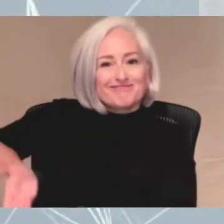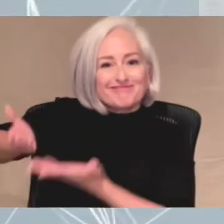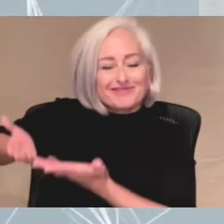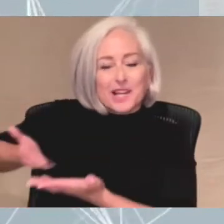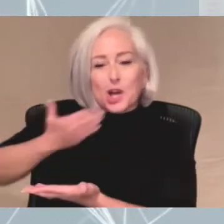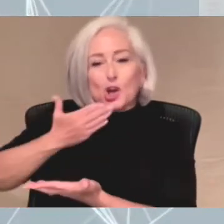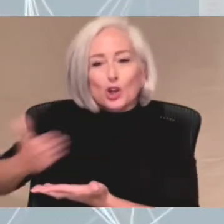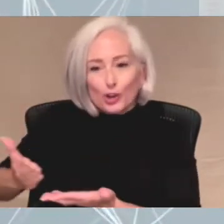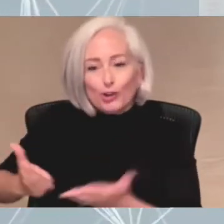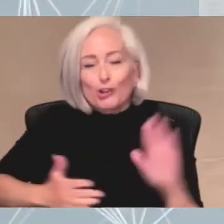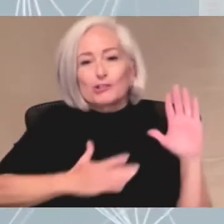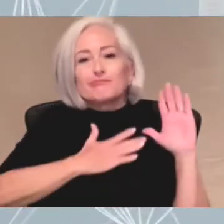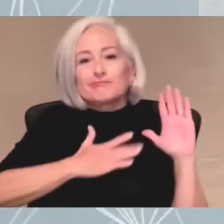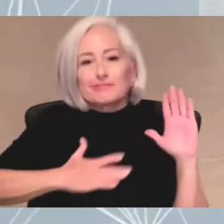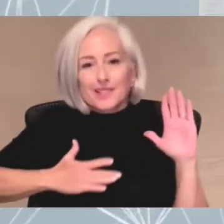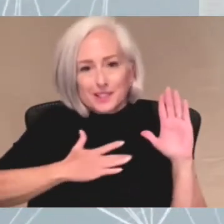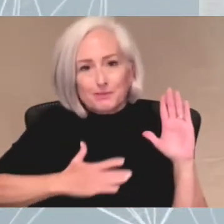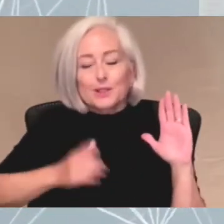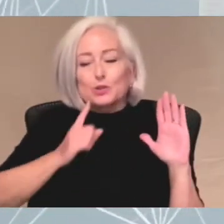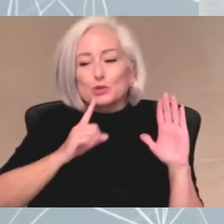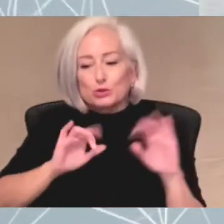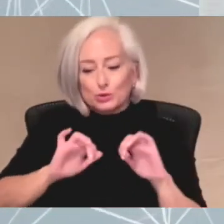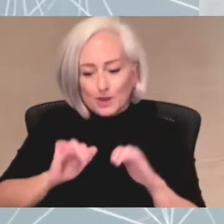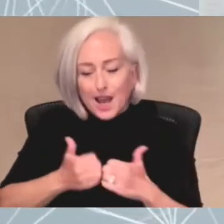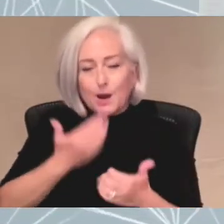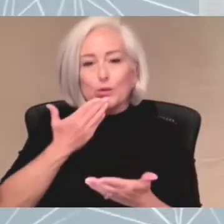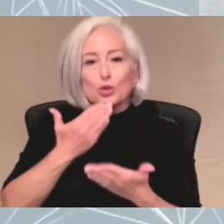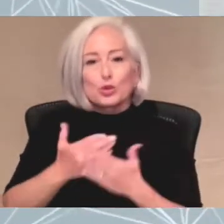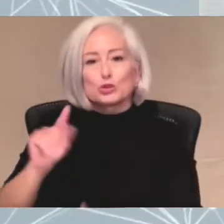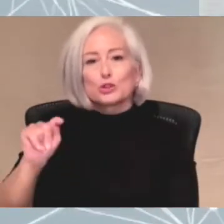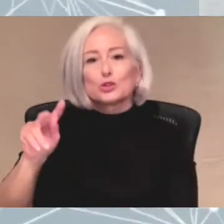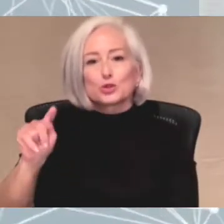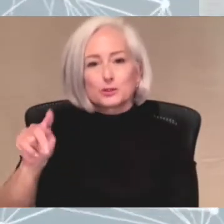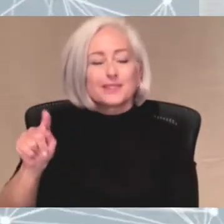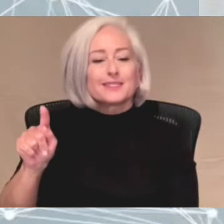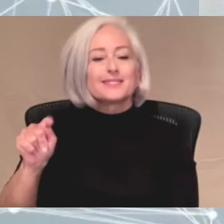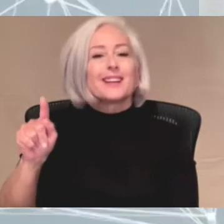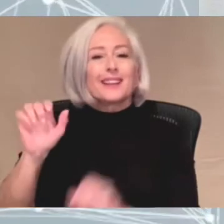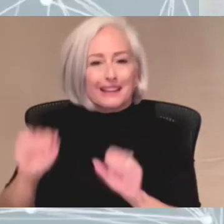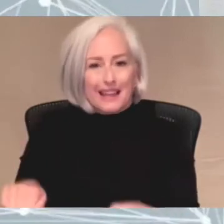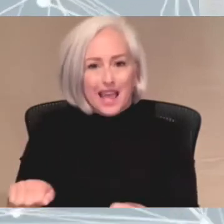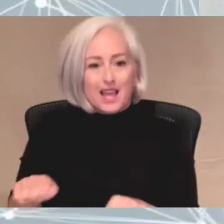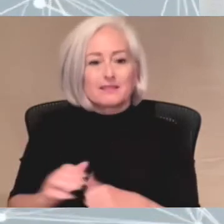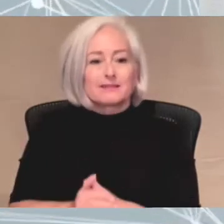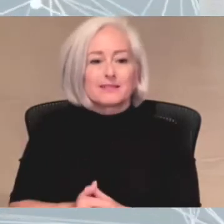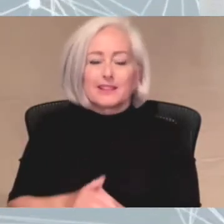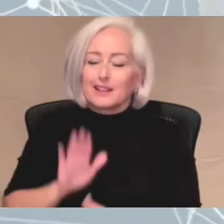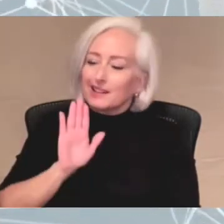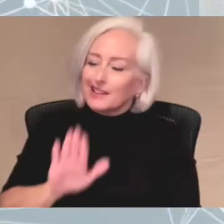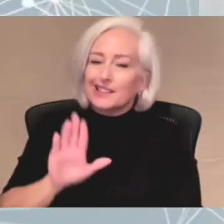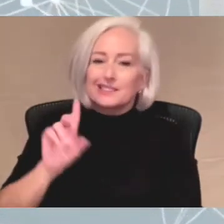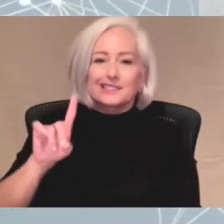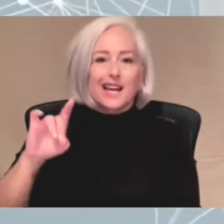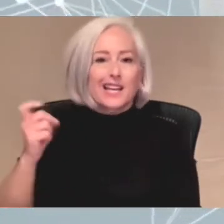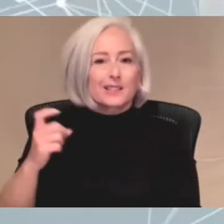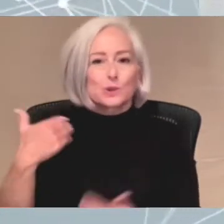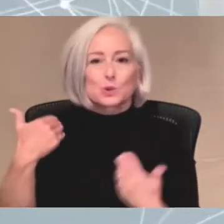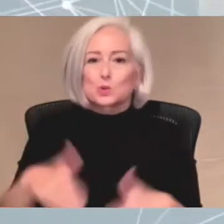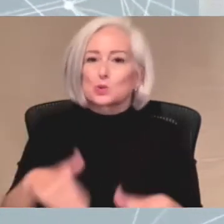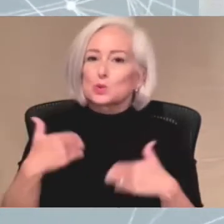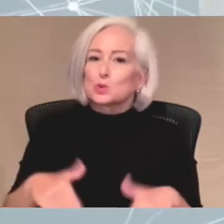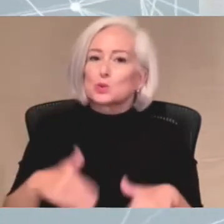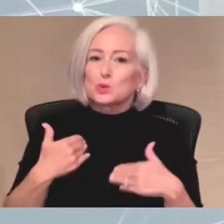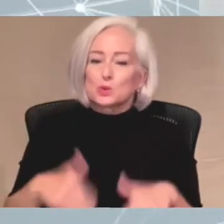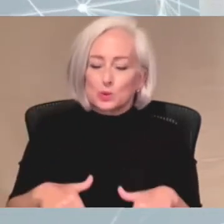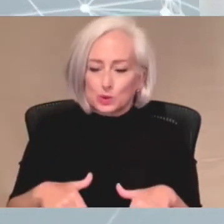can be, as well as other medical developments, because he had a really tough diagnosis. But he continues